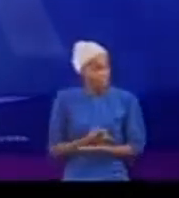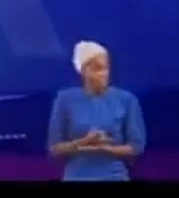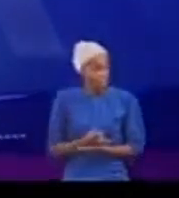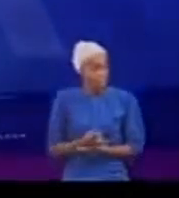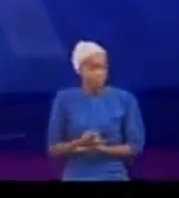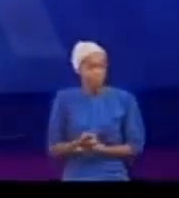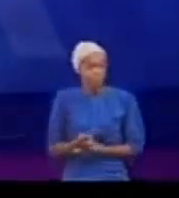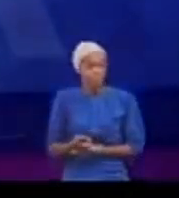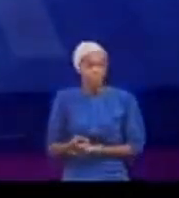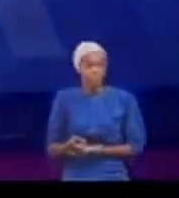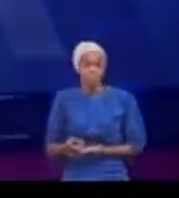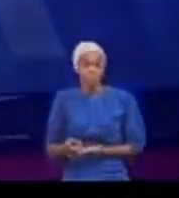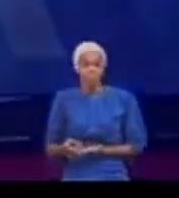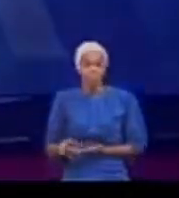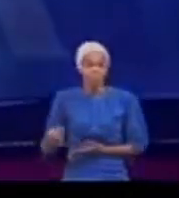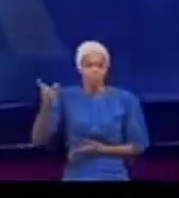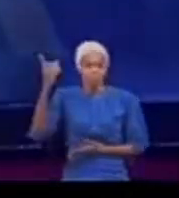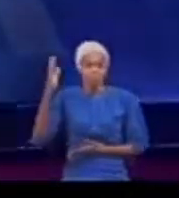He won't